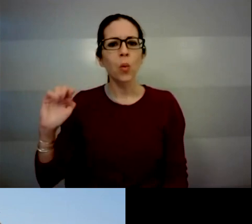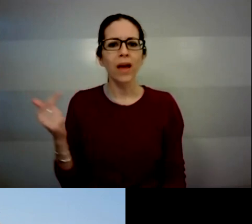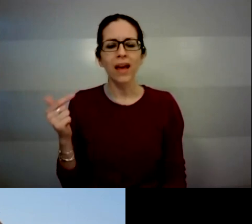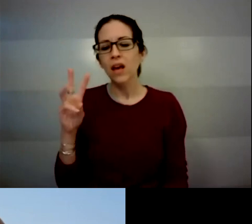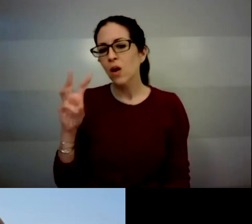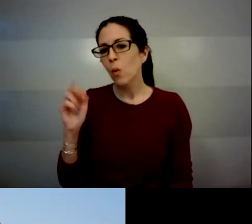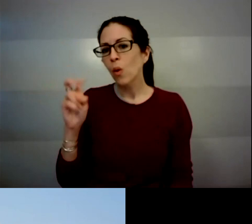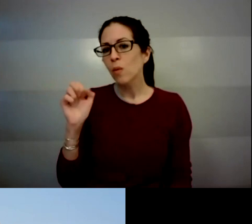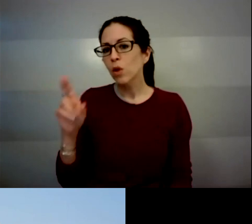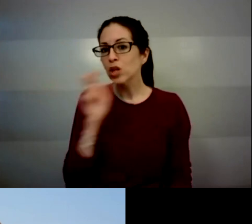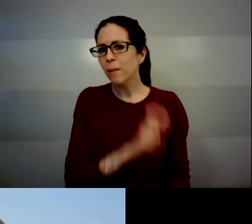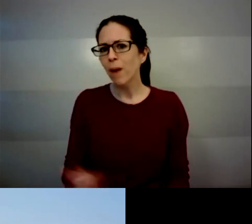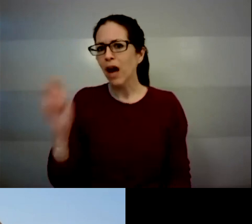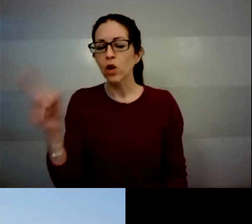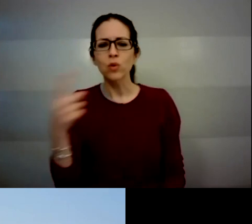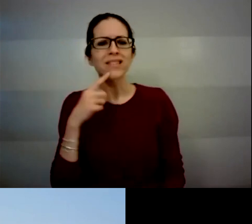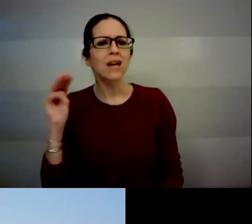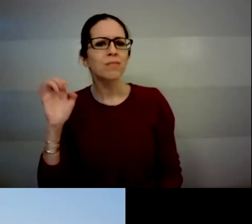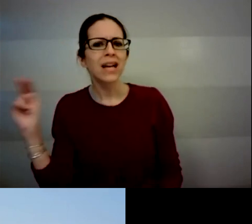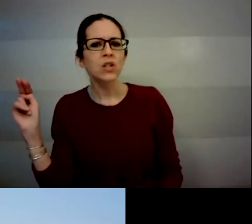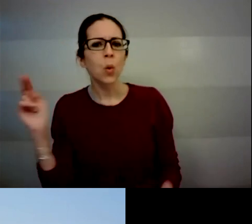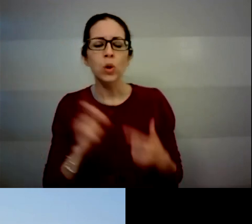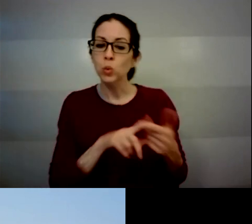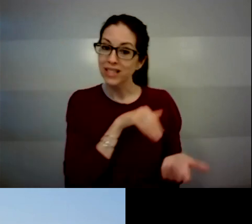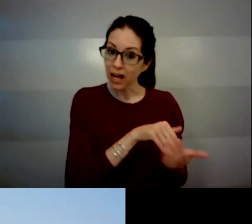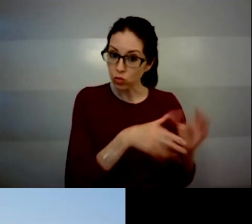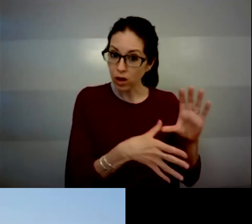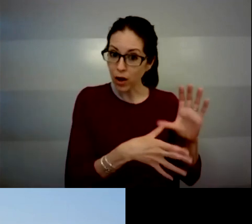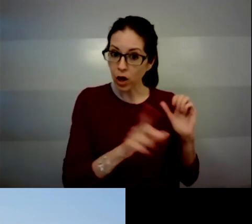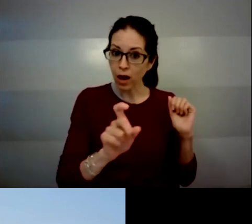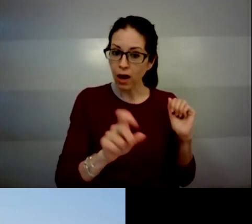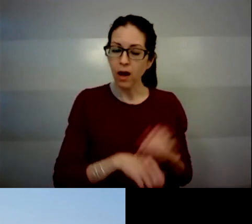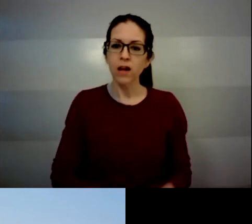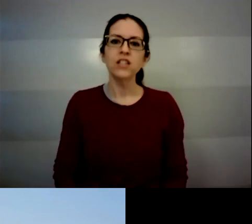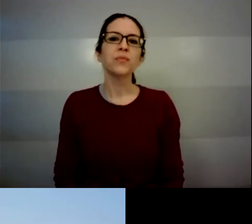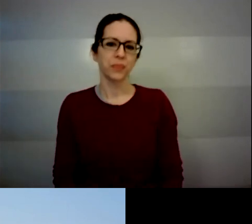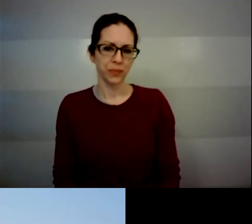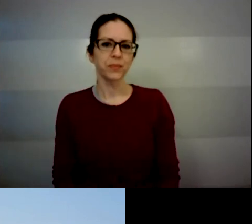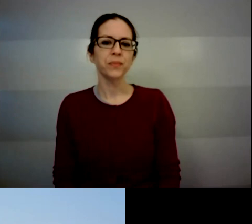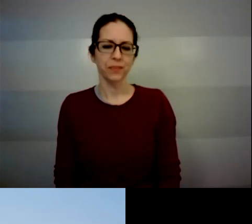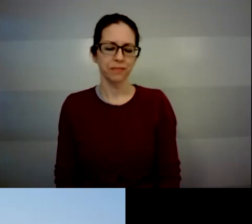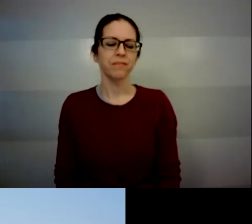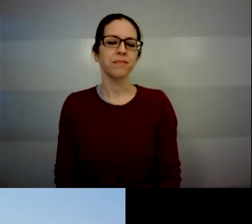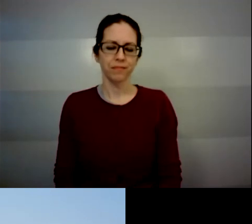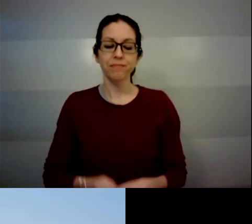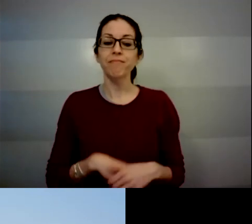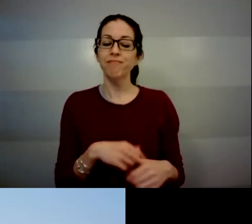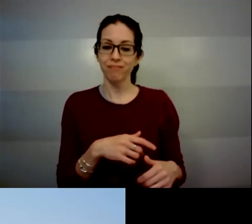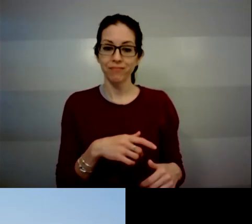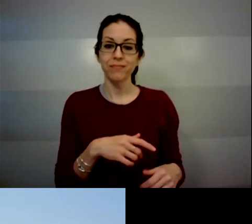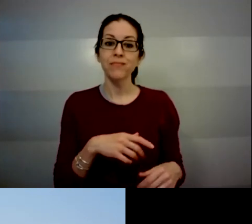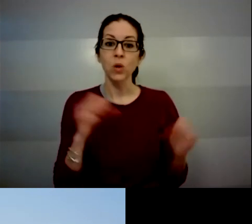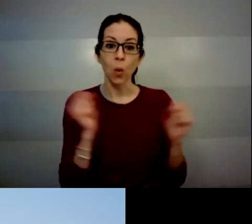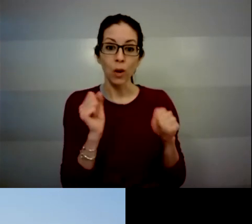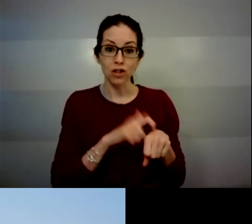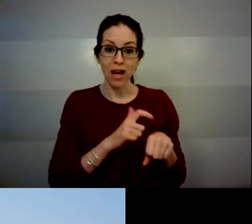you said the Minnesota area, and then where specifically in Central or South America were you finding them? Sure. Yeah, their overwintering